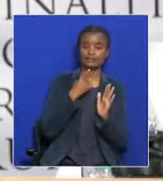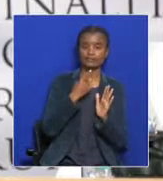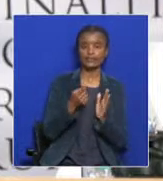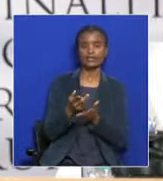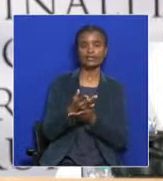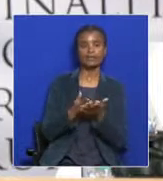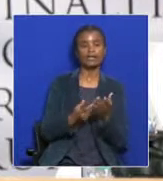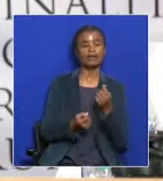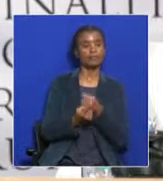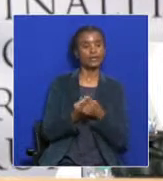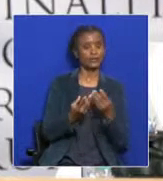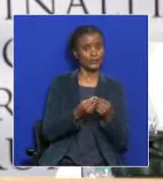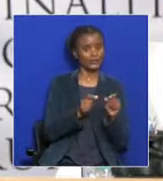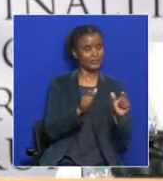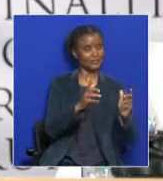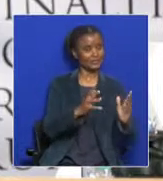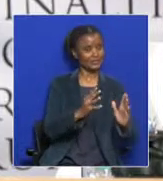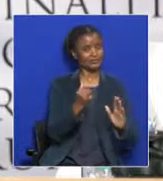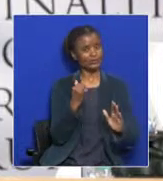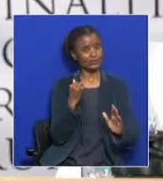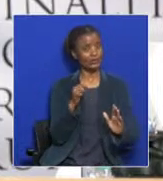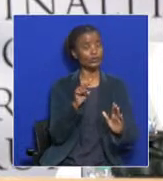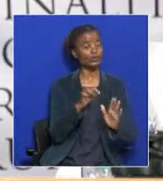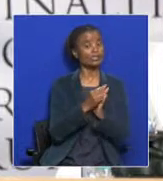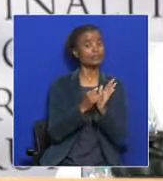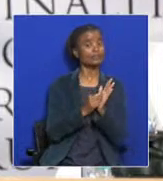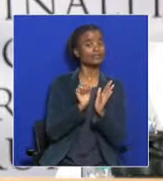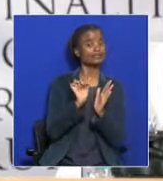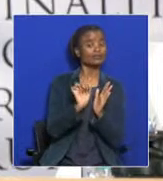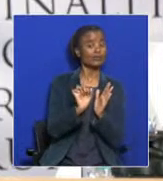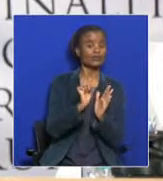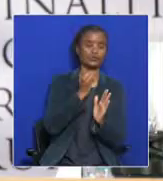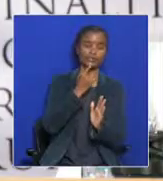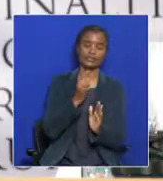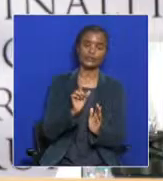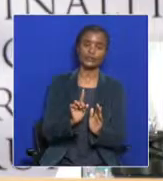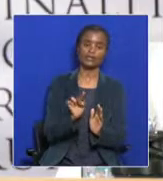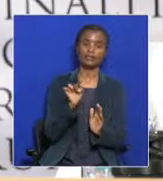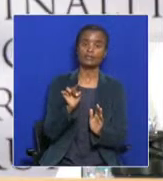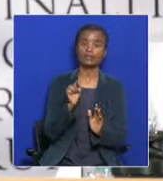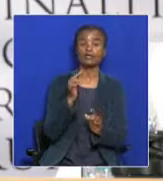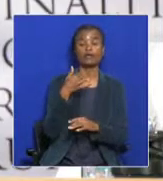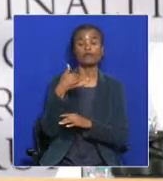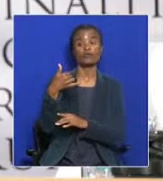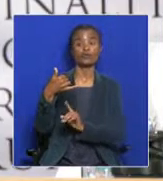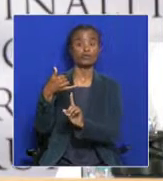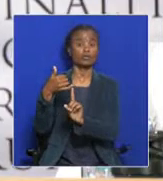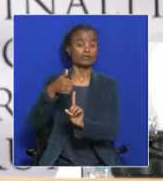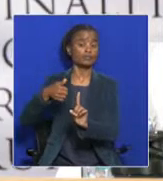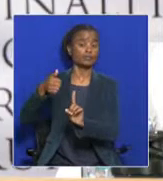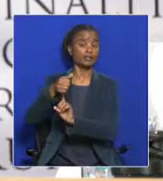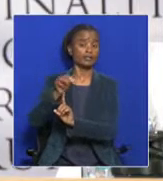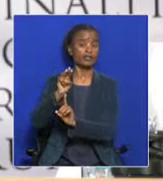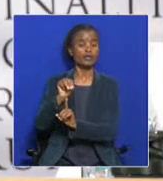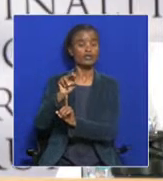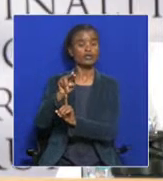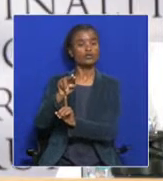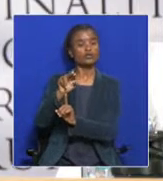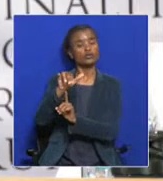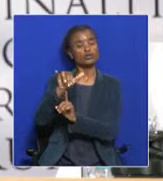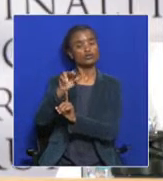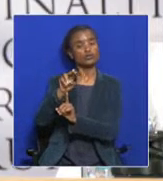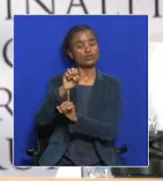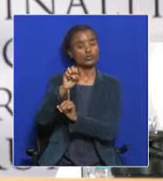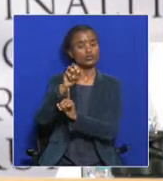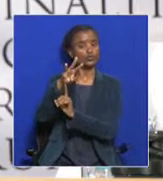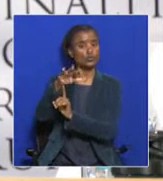statement to the commission, you say, I then called Brigadier Nyuswa and told them that I had exhausted all avenues and that he